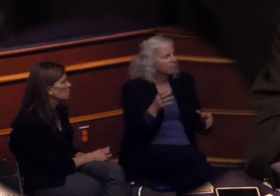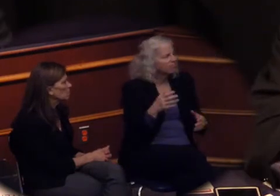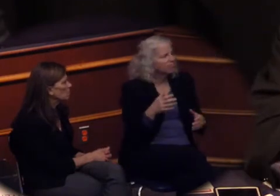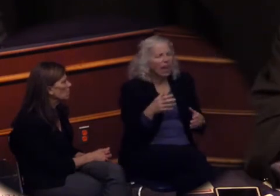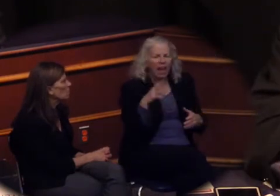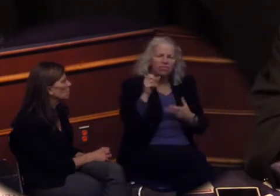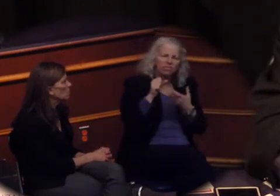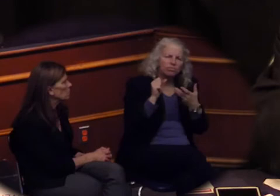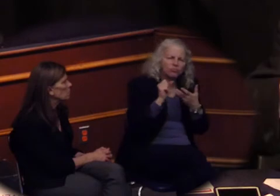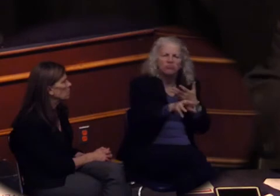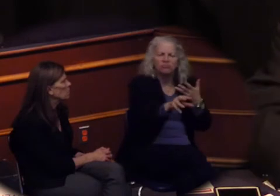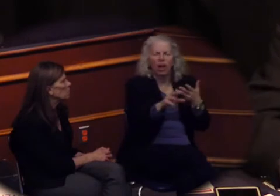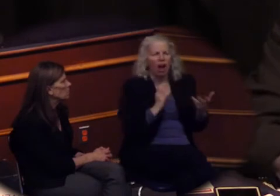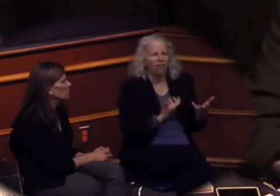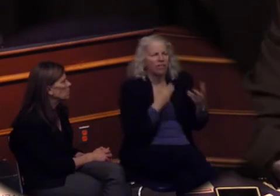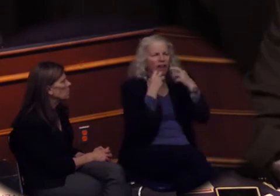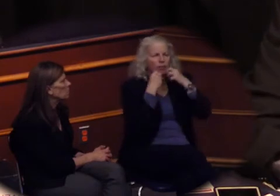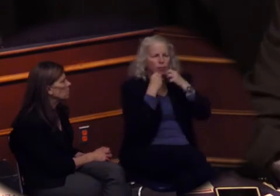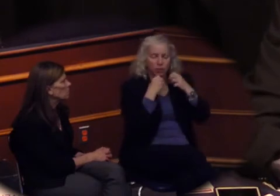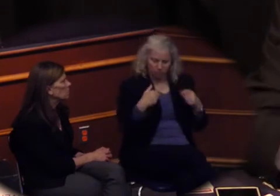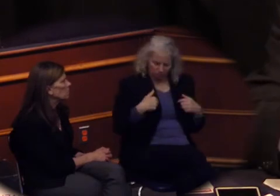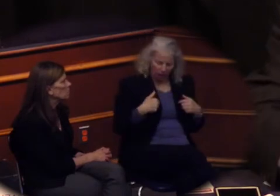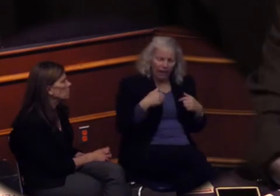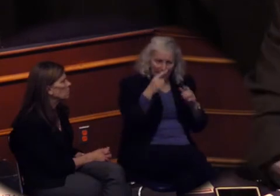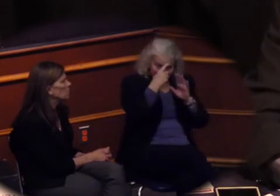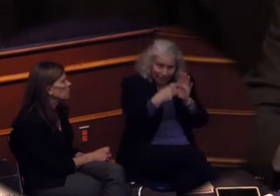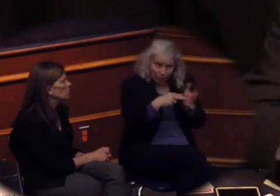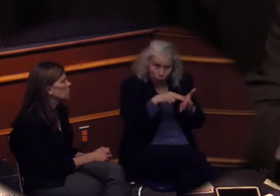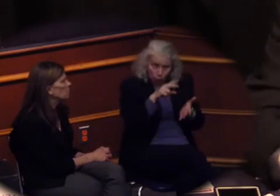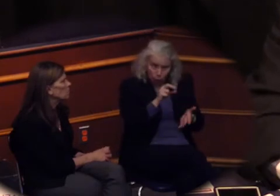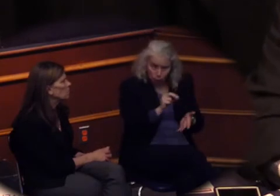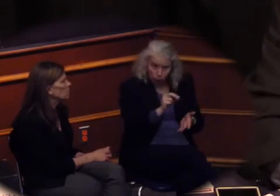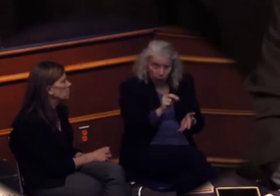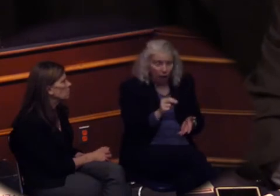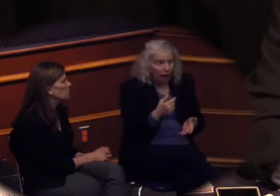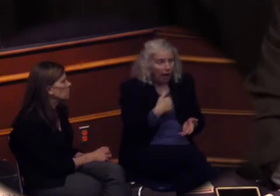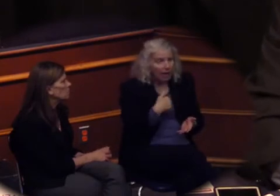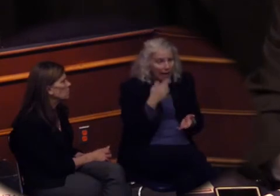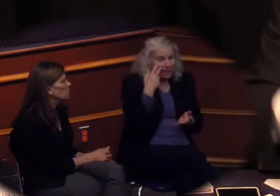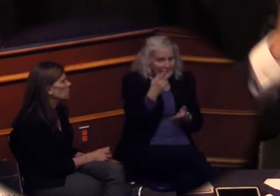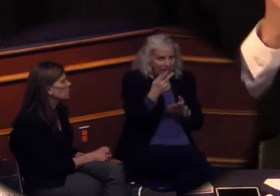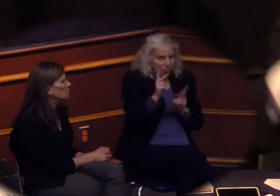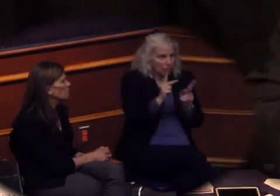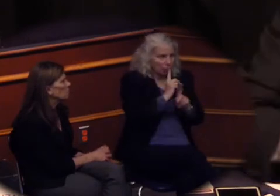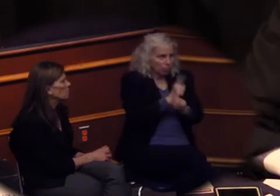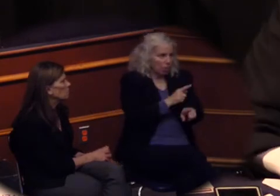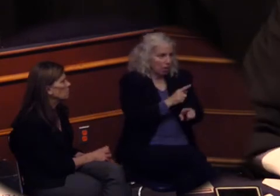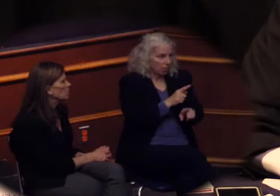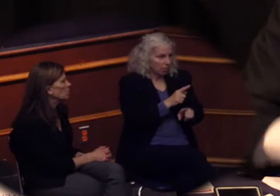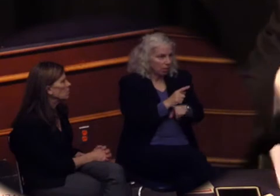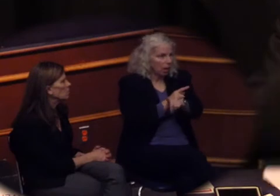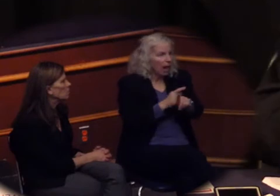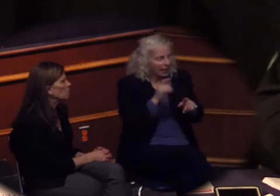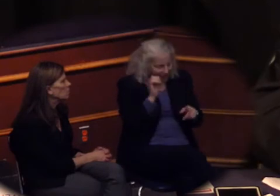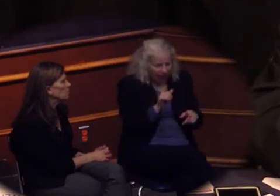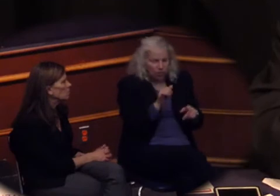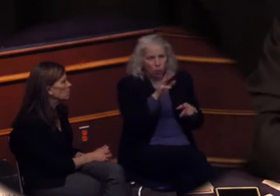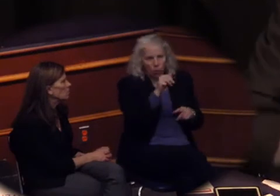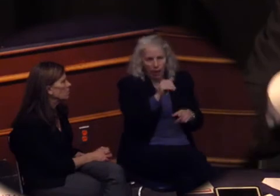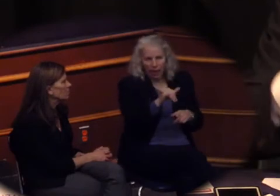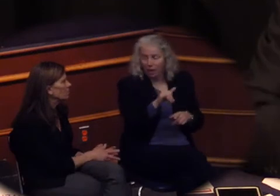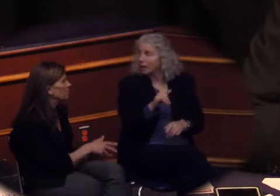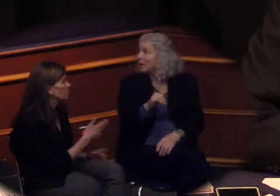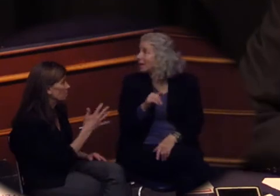future based on our values is what I intend to do, what I am doing, and what people are responding to. And I believe that's the pathway, not only to